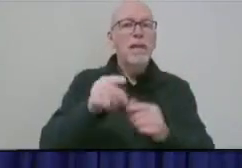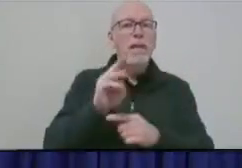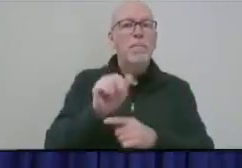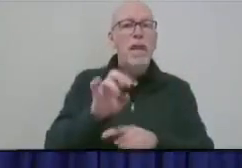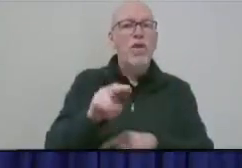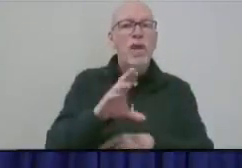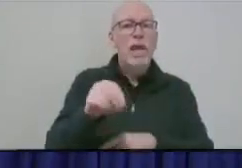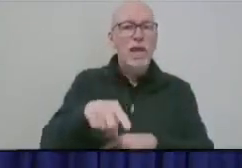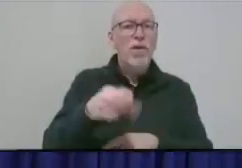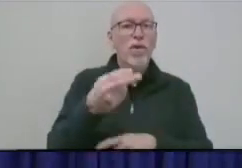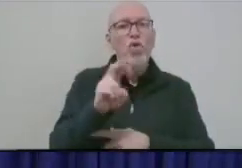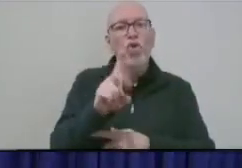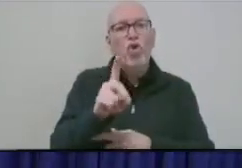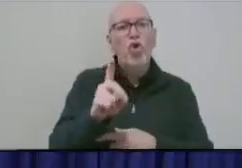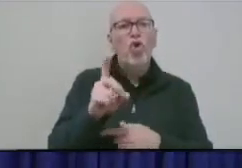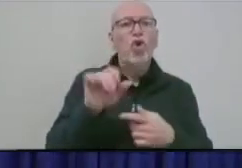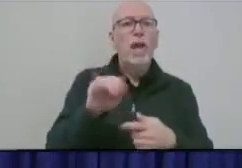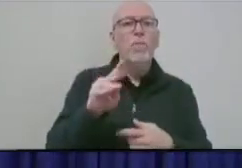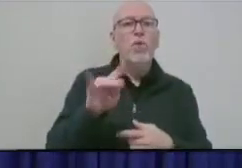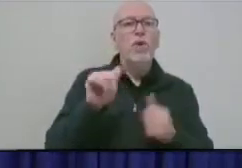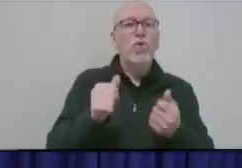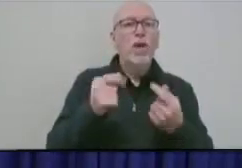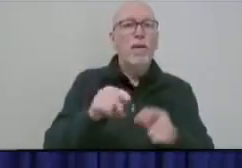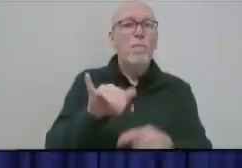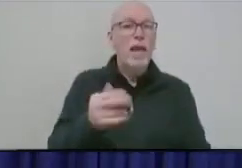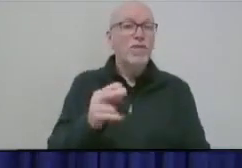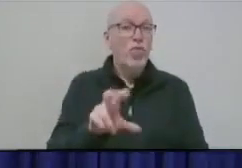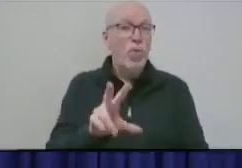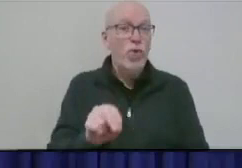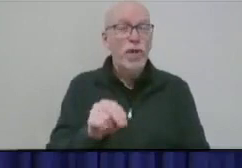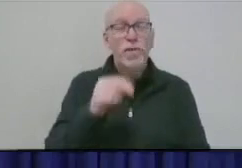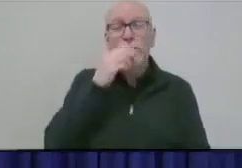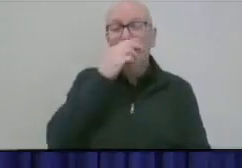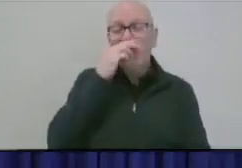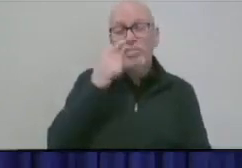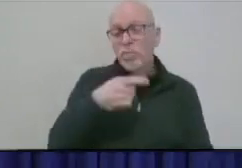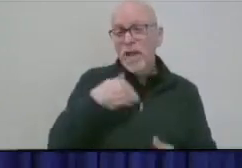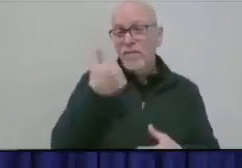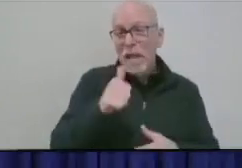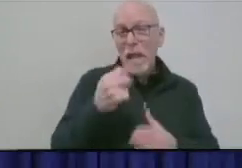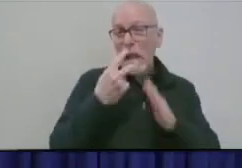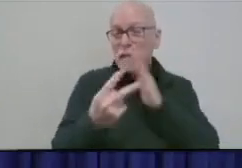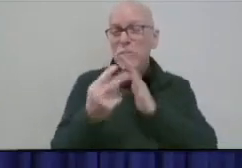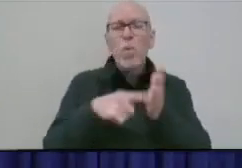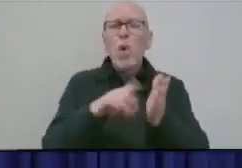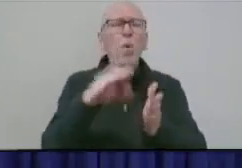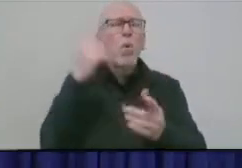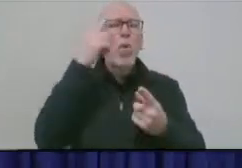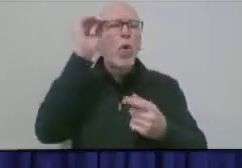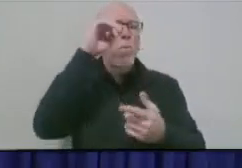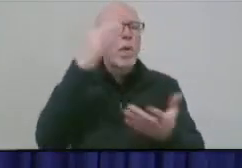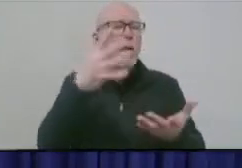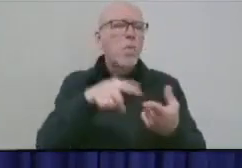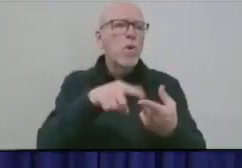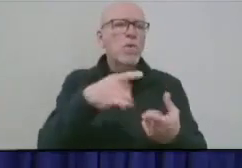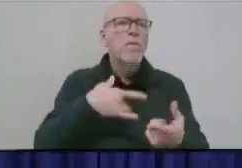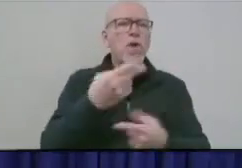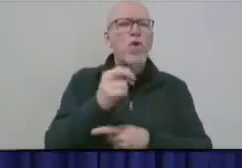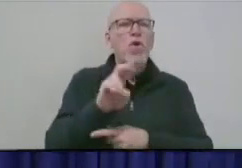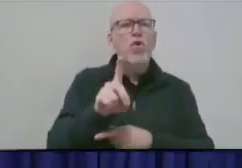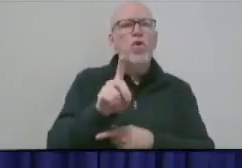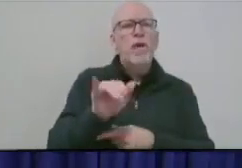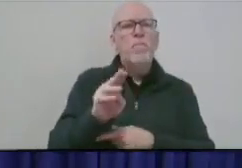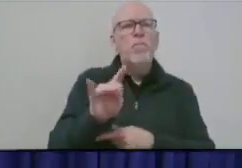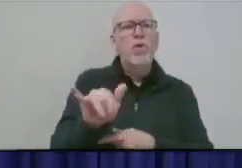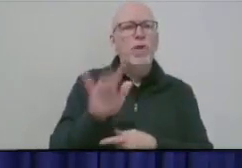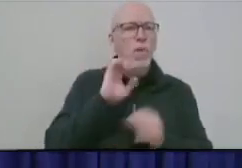herd immunity could happen by June 30th. Do you have any estimates for that, or what are your thoughts about when herd immunity could be possible